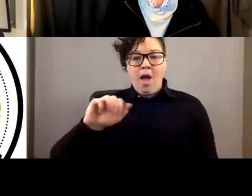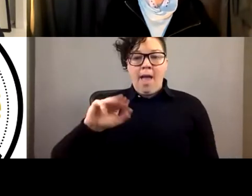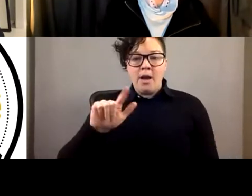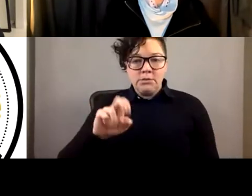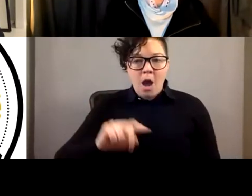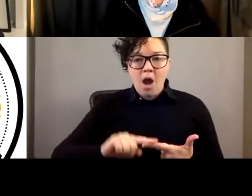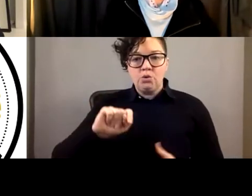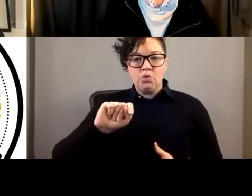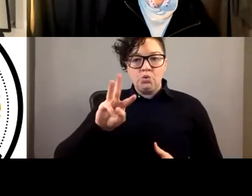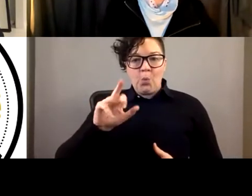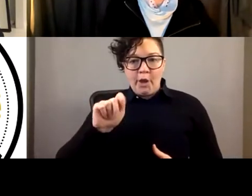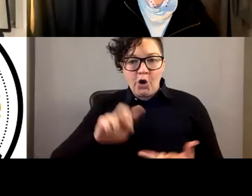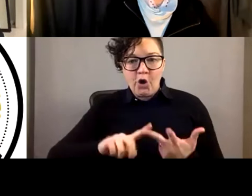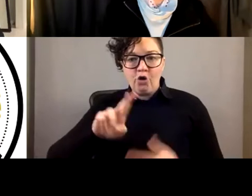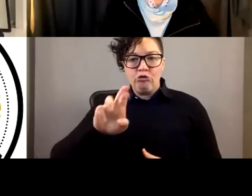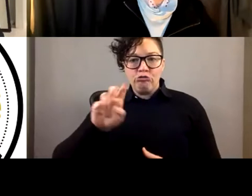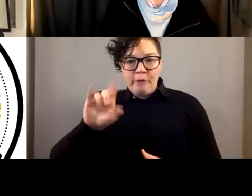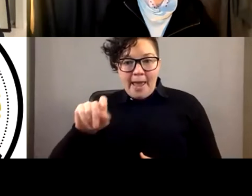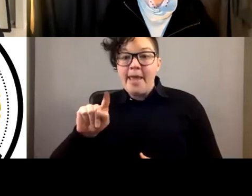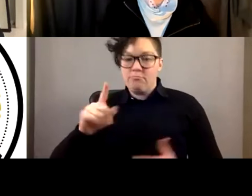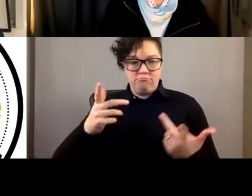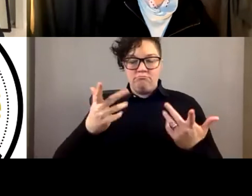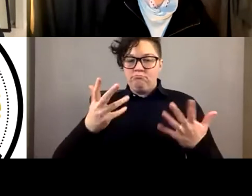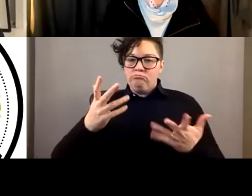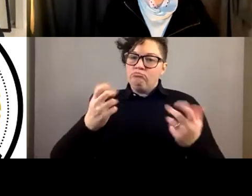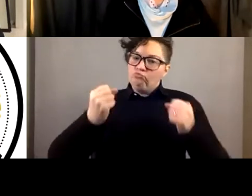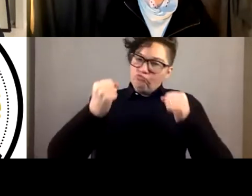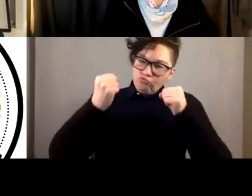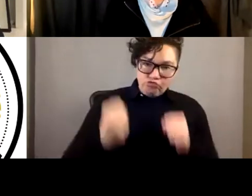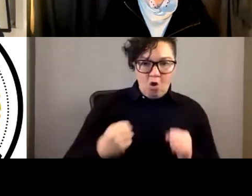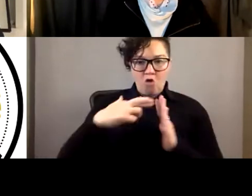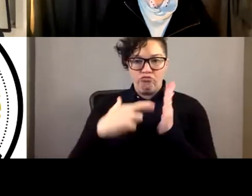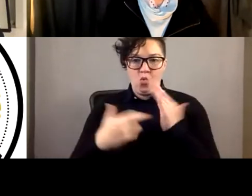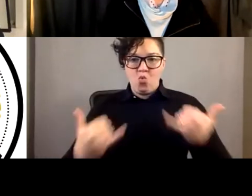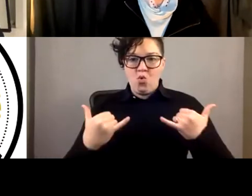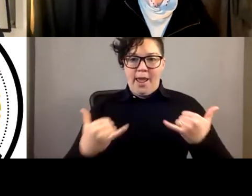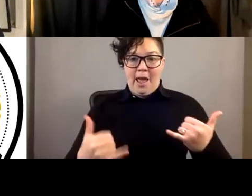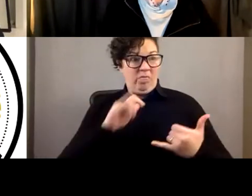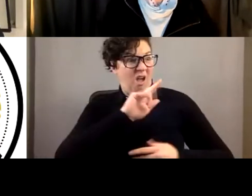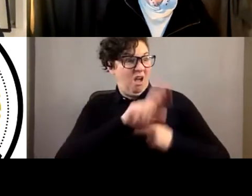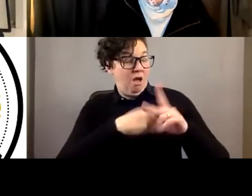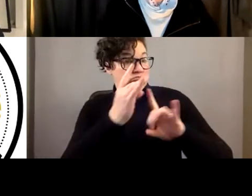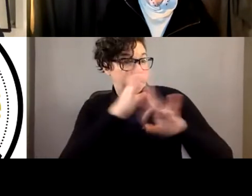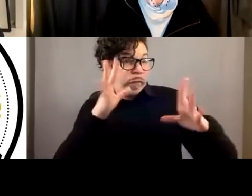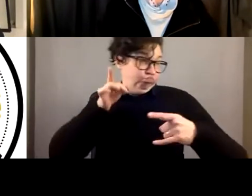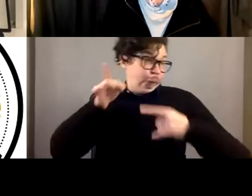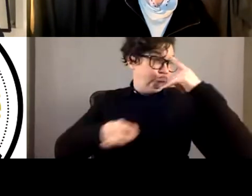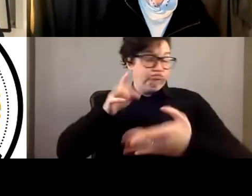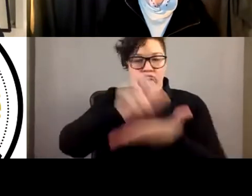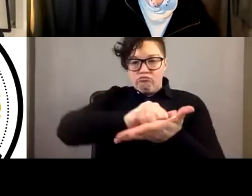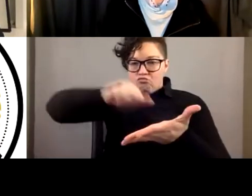moves to remove extreme content and prevent the future coordinated attacks like the ones we saw in Gamergate and we saw on January